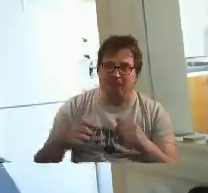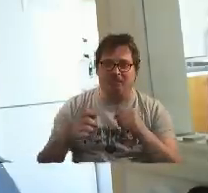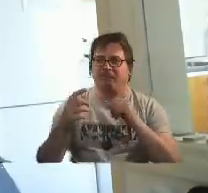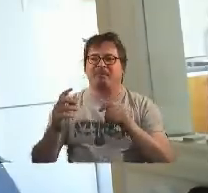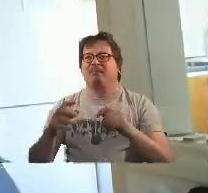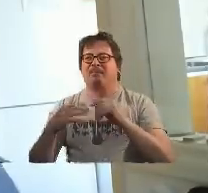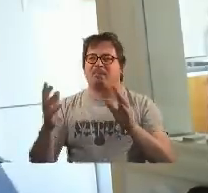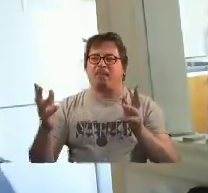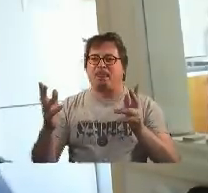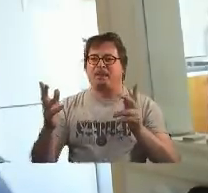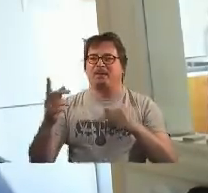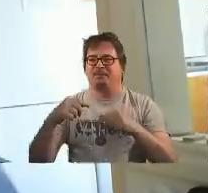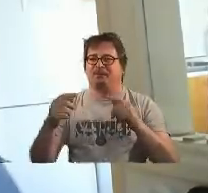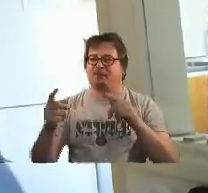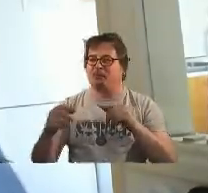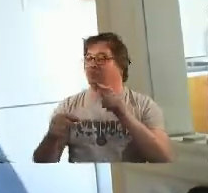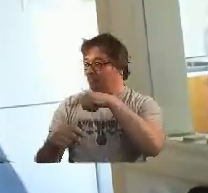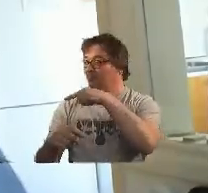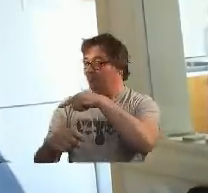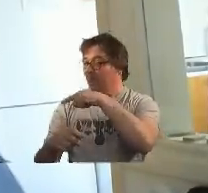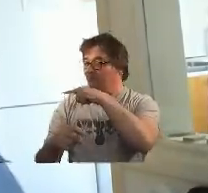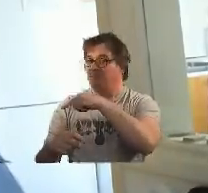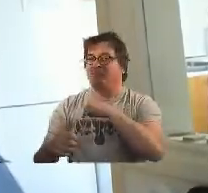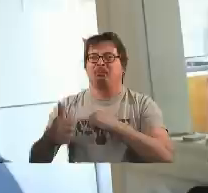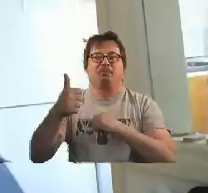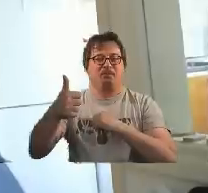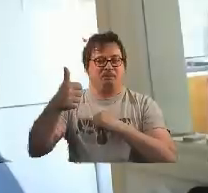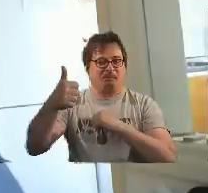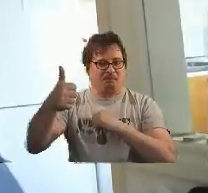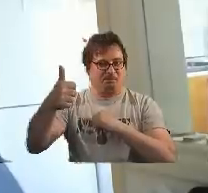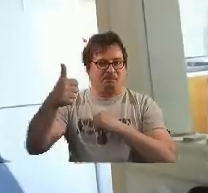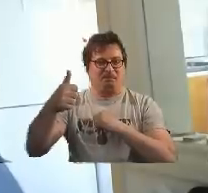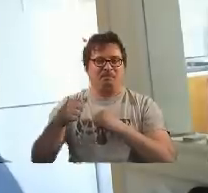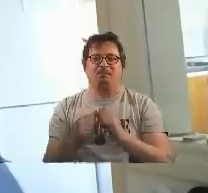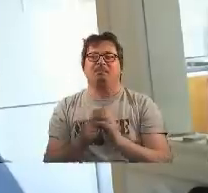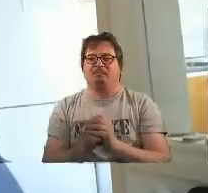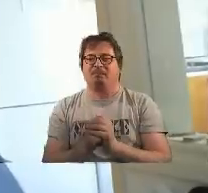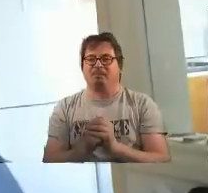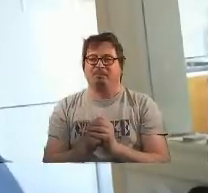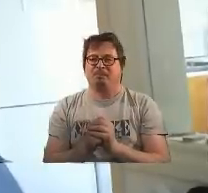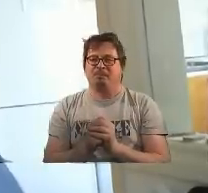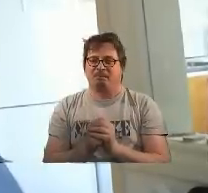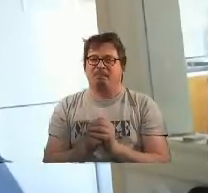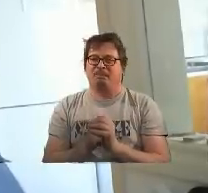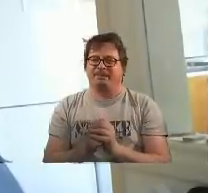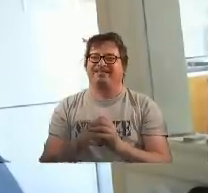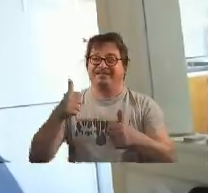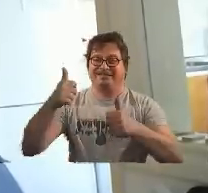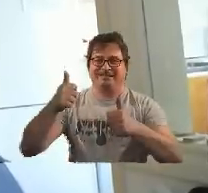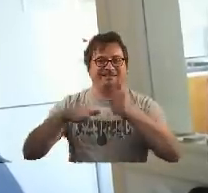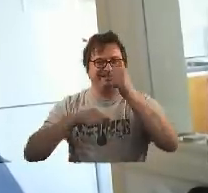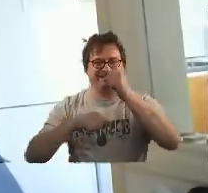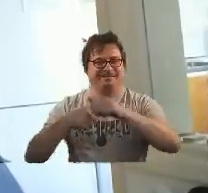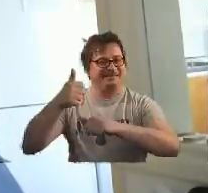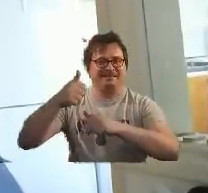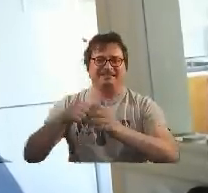this with VidBlaster beta version 1.16 currently, and the new Chroma Key feature, it's a one-click setup